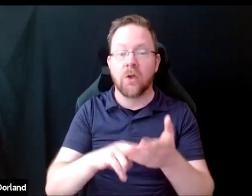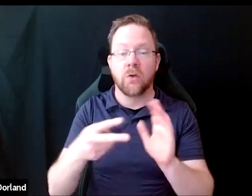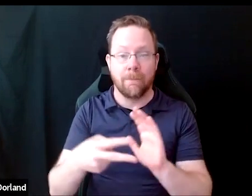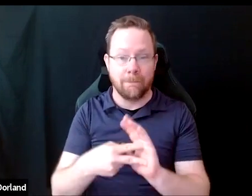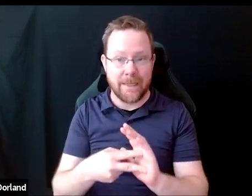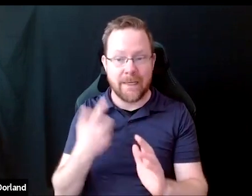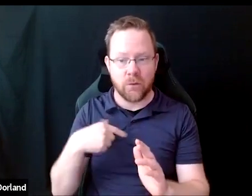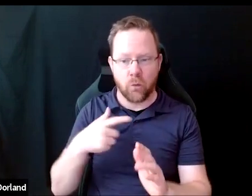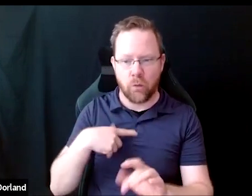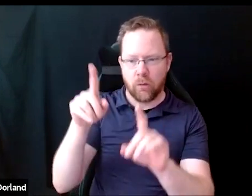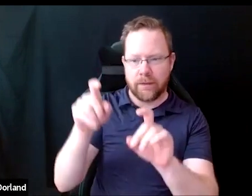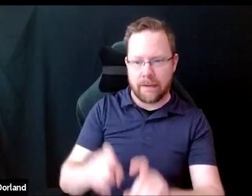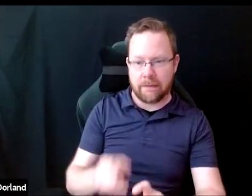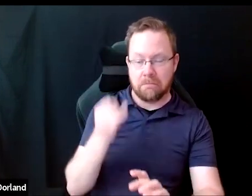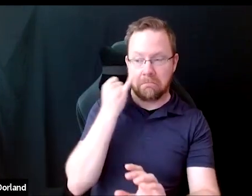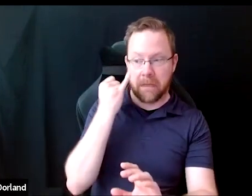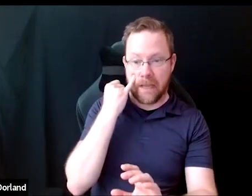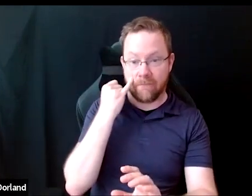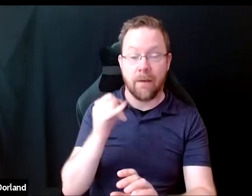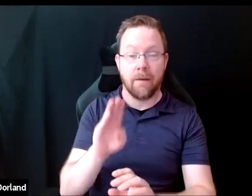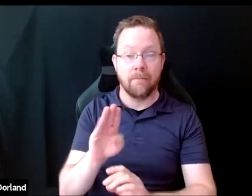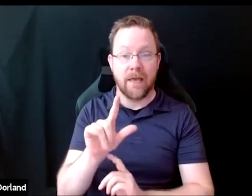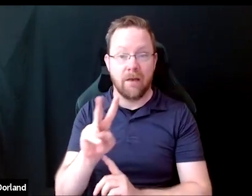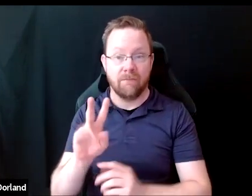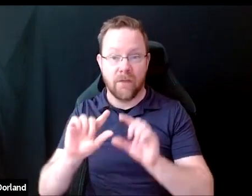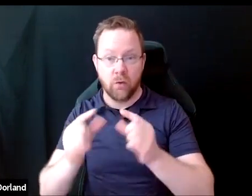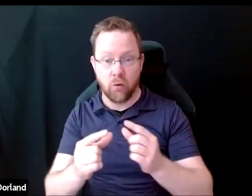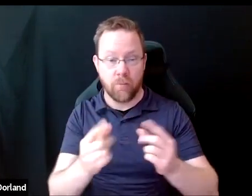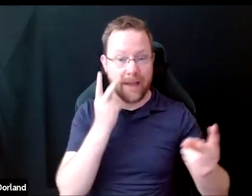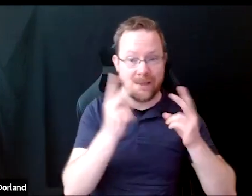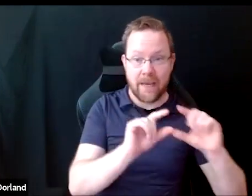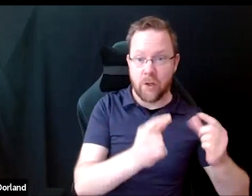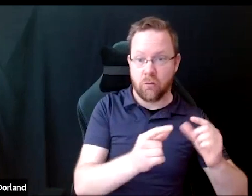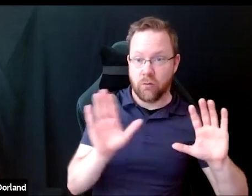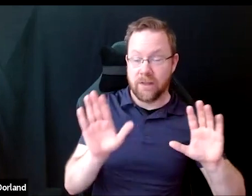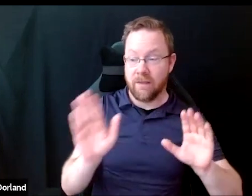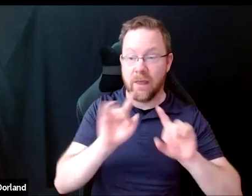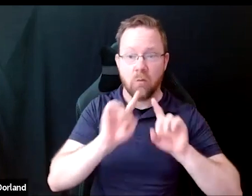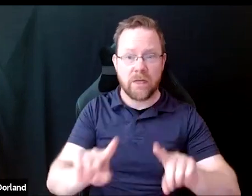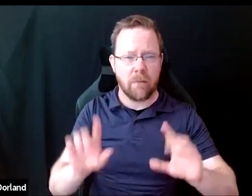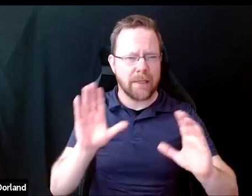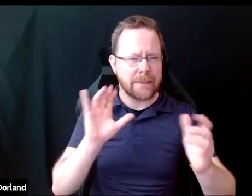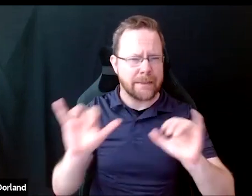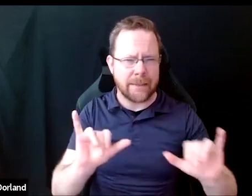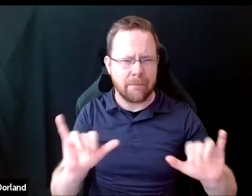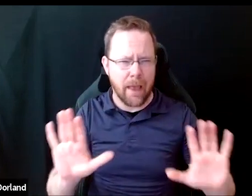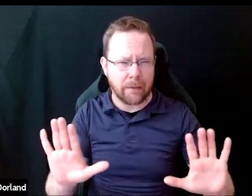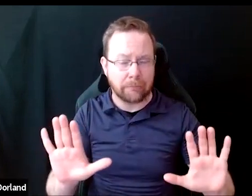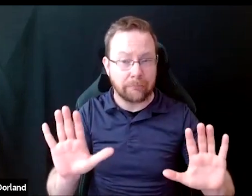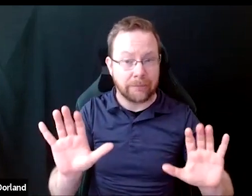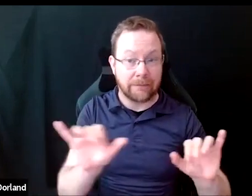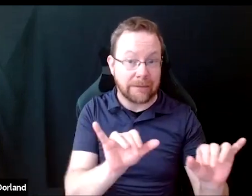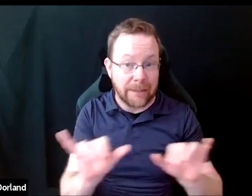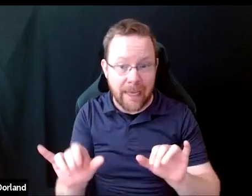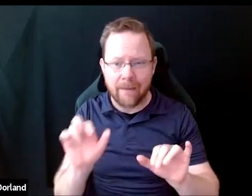were trying to test is whether or not the blind low vision groups and the sighted groups' responses seem to be similar, or